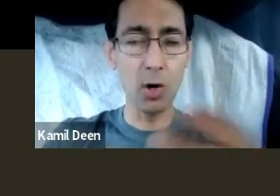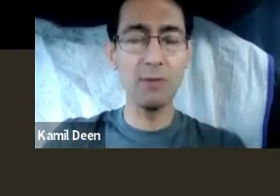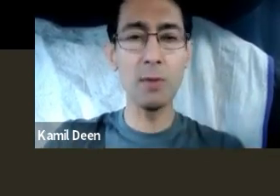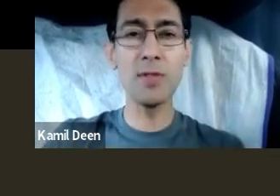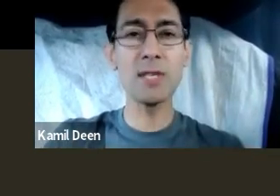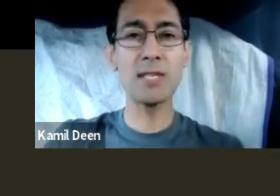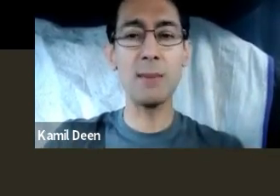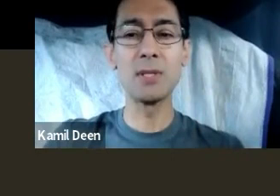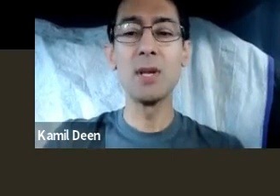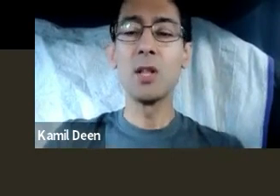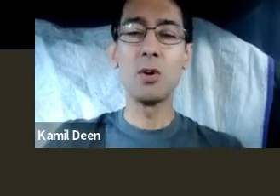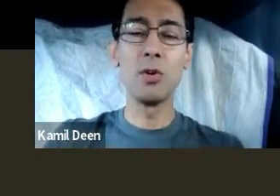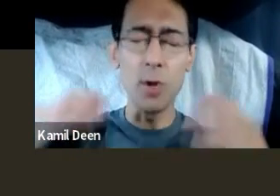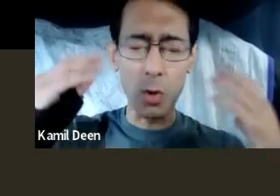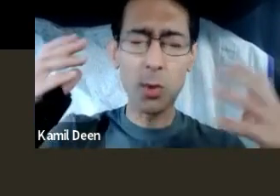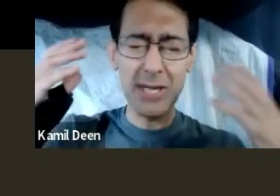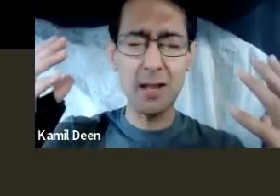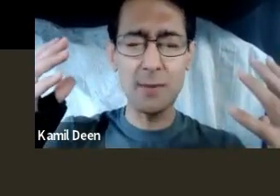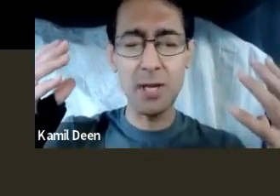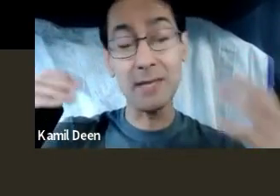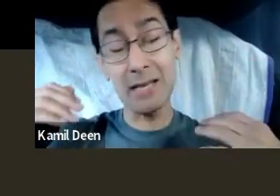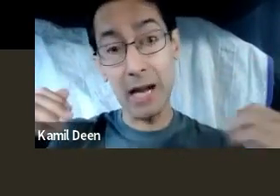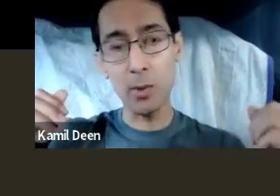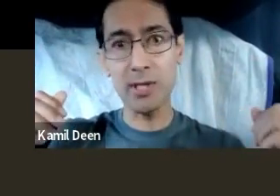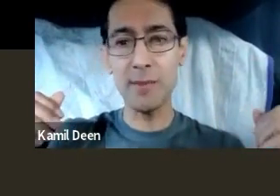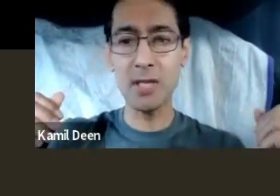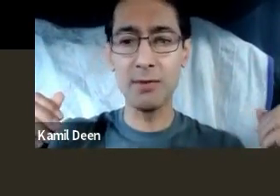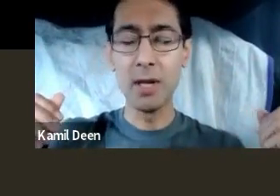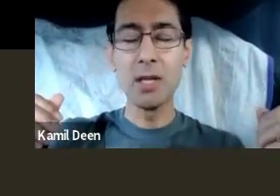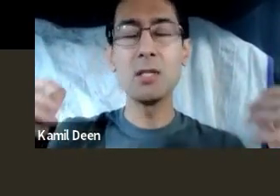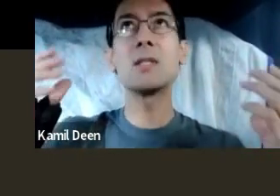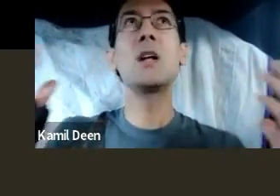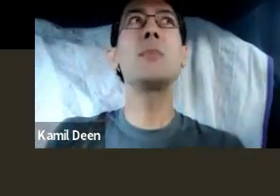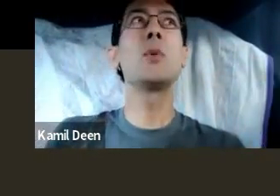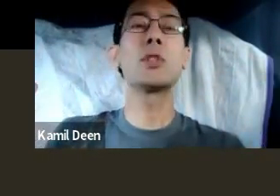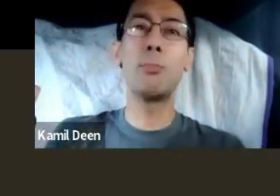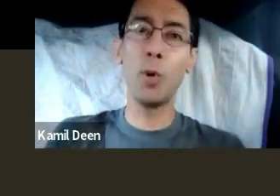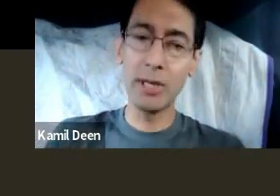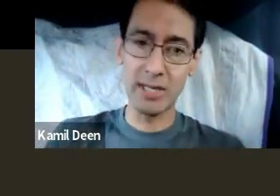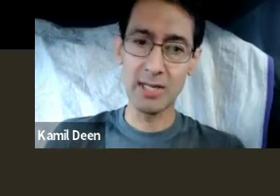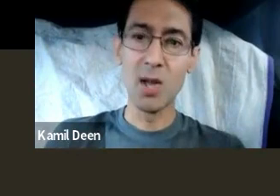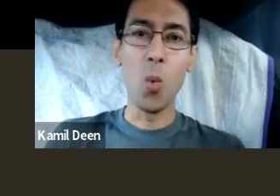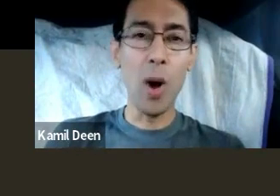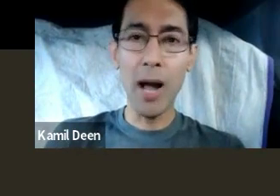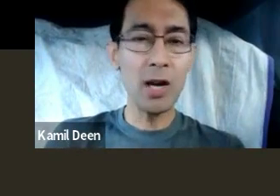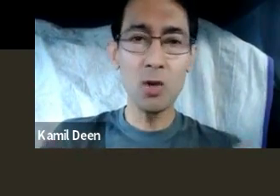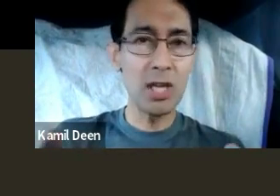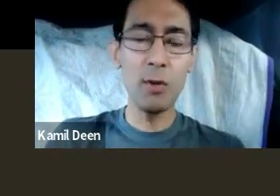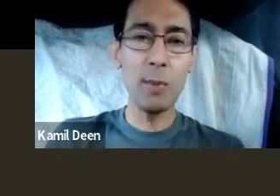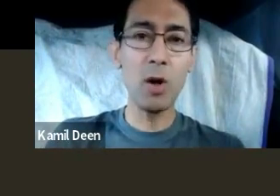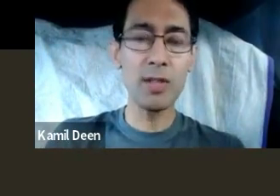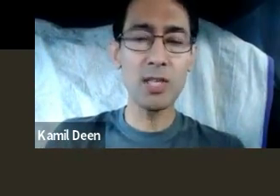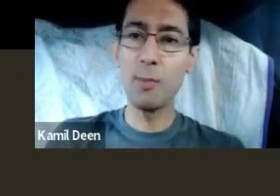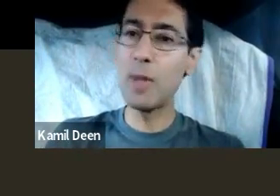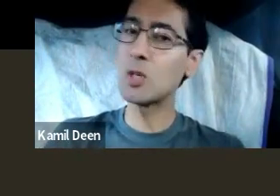if you don't give them the thesis statement, the reviewer will say to themselves, at least I will say to myself, just tell me what the point is. Why are you